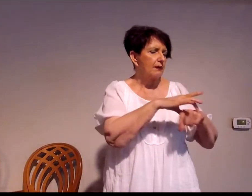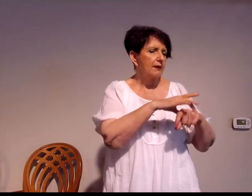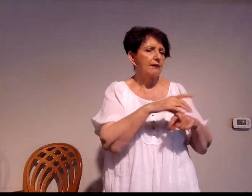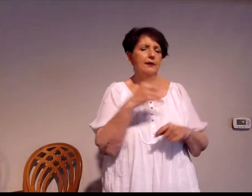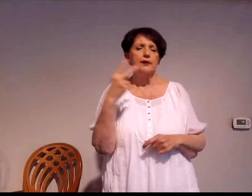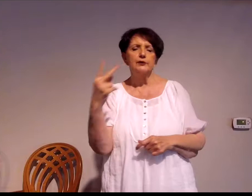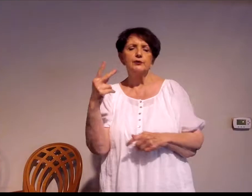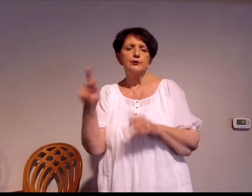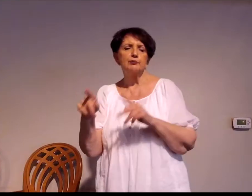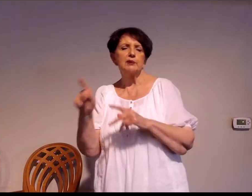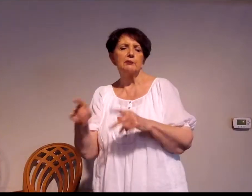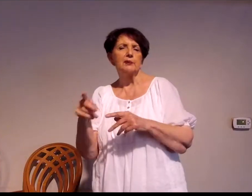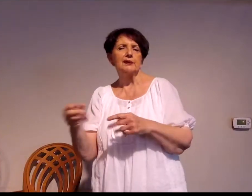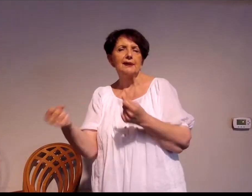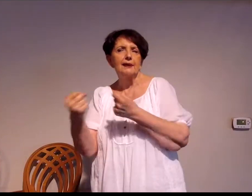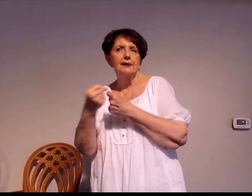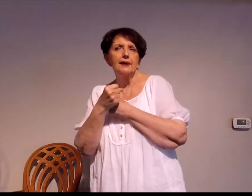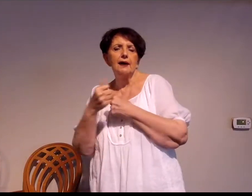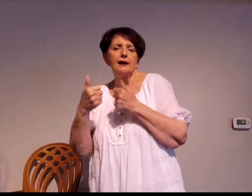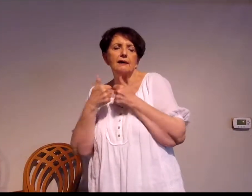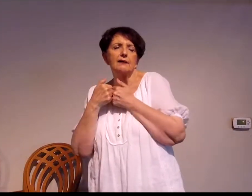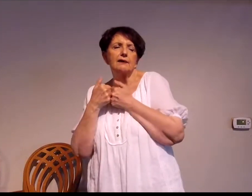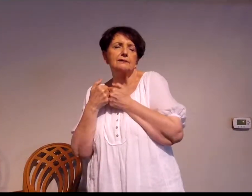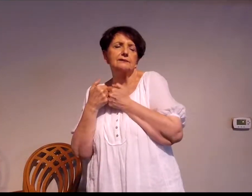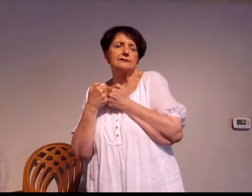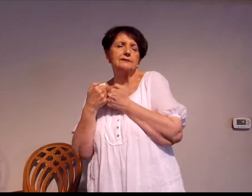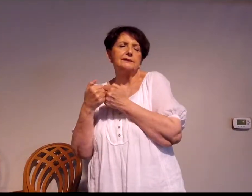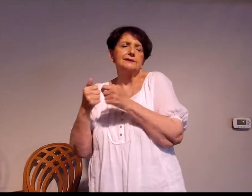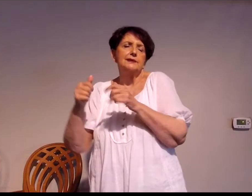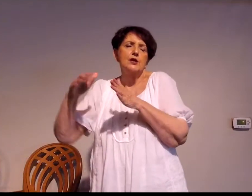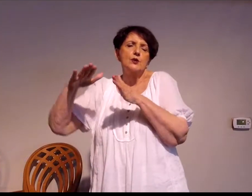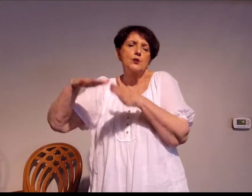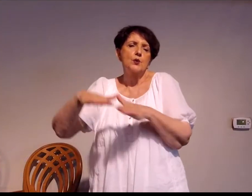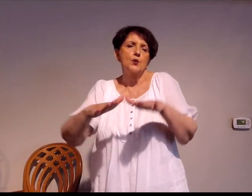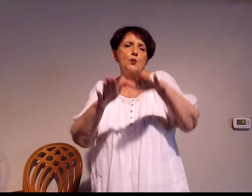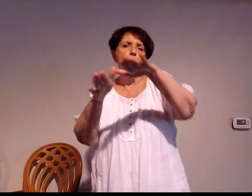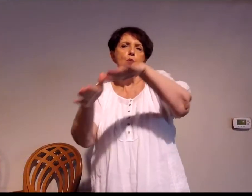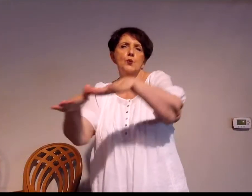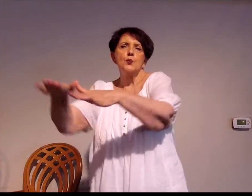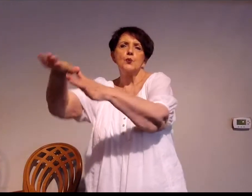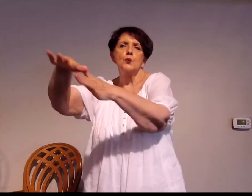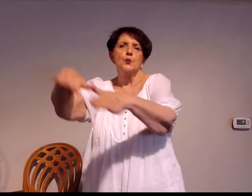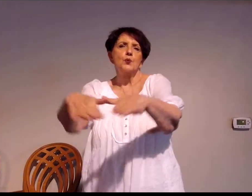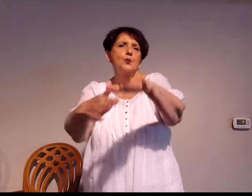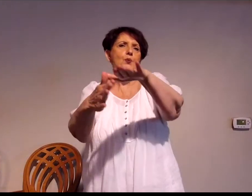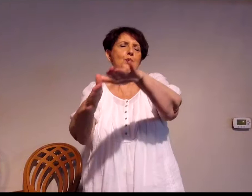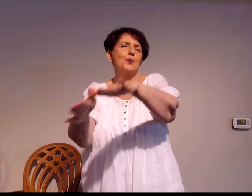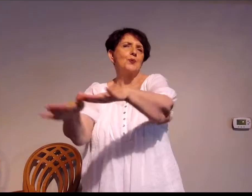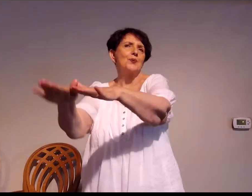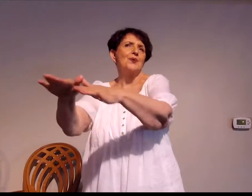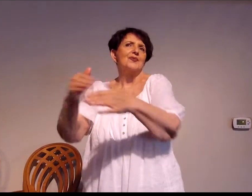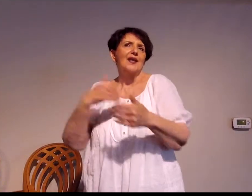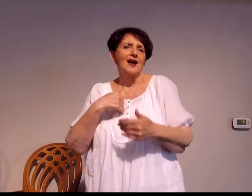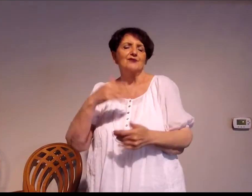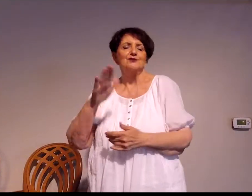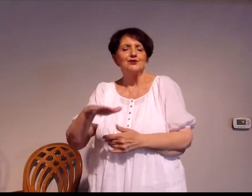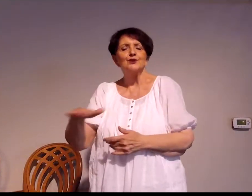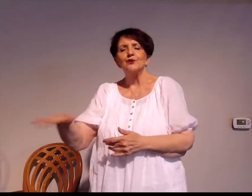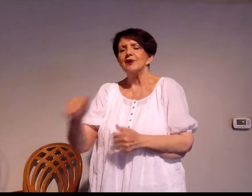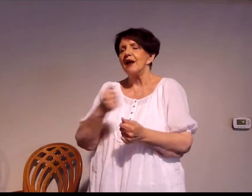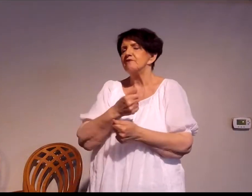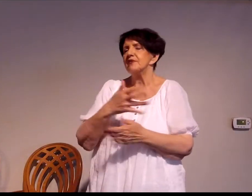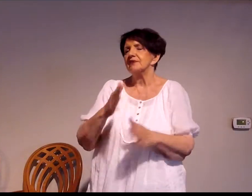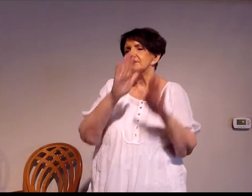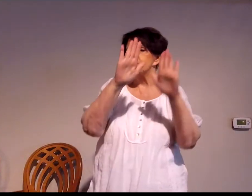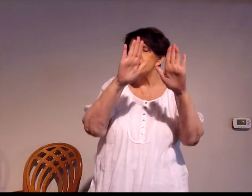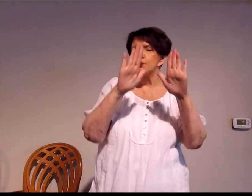and they're flying high, and they stay on their magic carpet ride, and they got a kid or two or three or four, and everything's great, and everyone